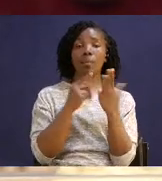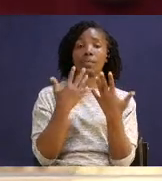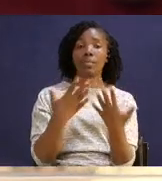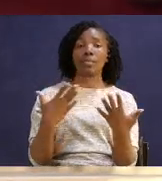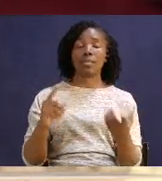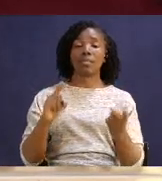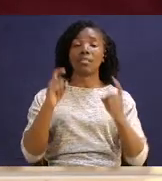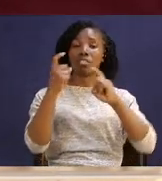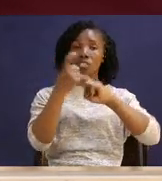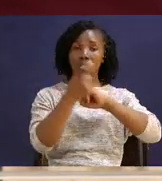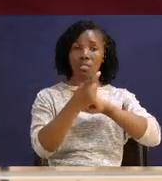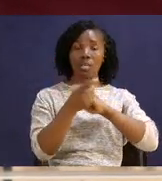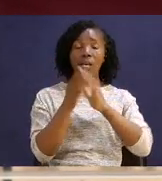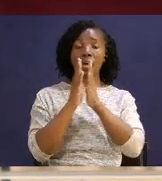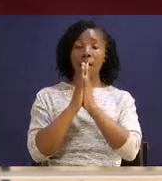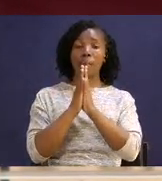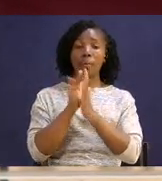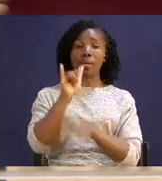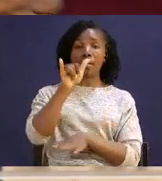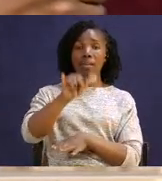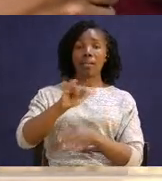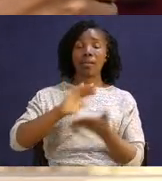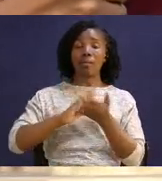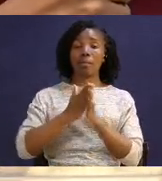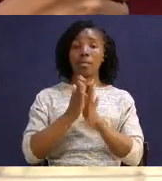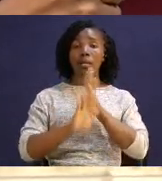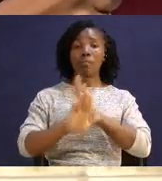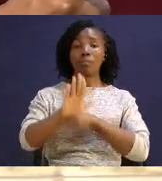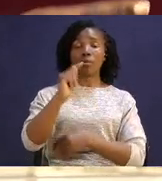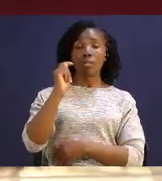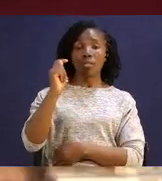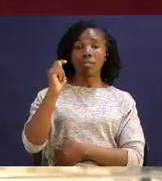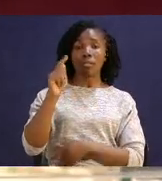May that be your testimony. I'm saying, may that be your testimony.